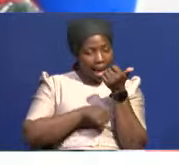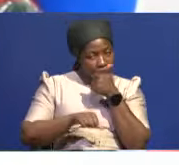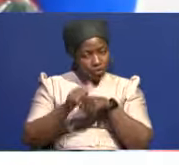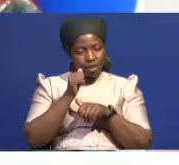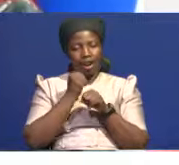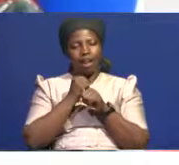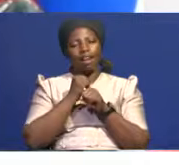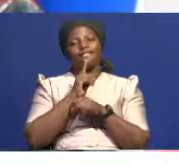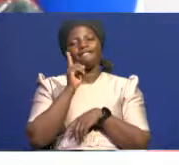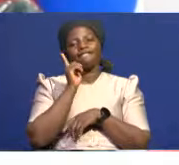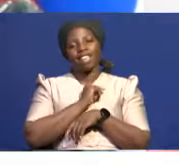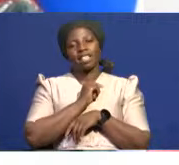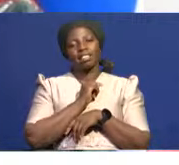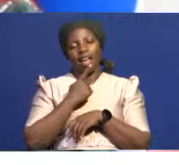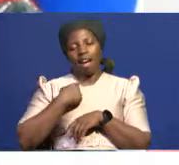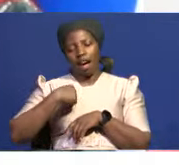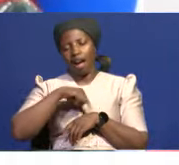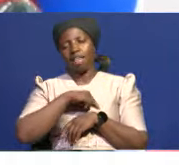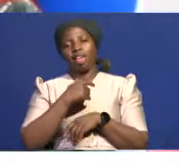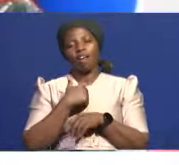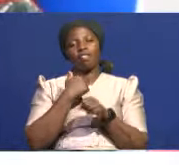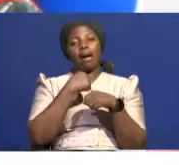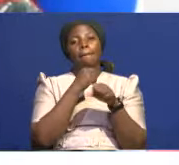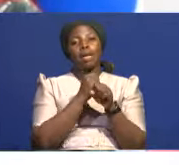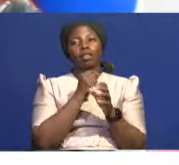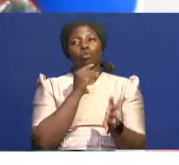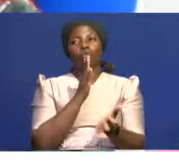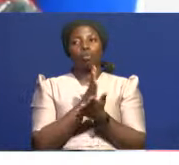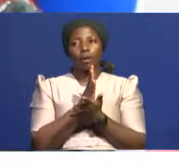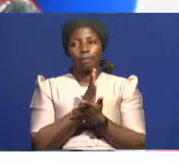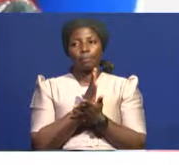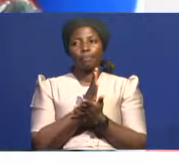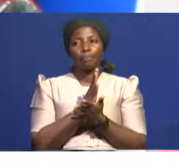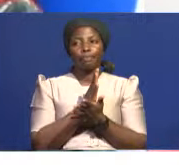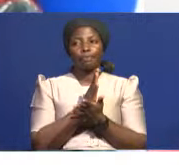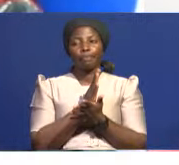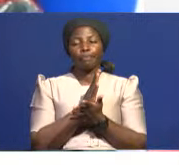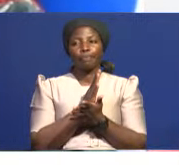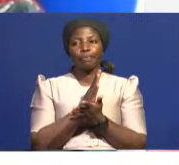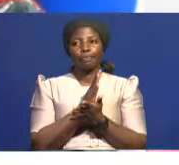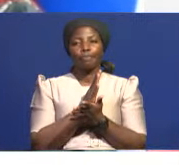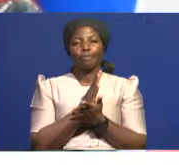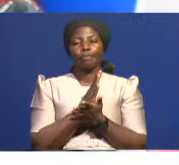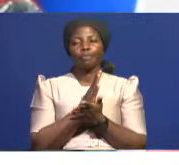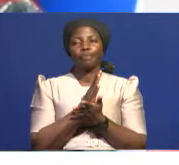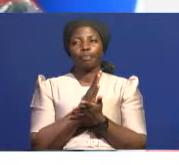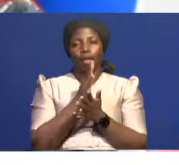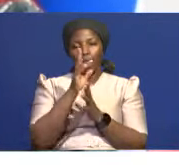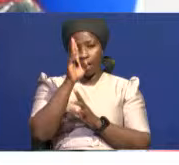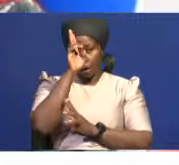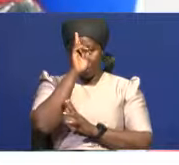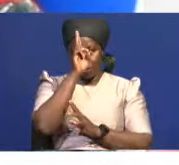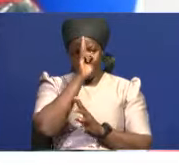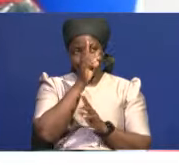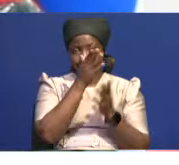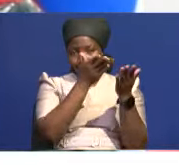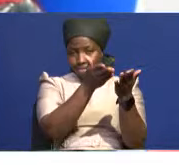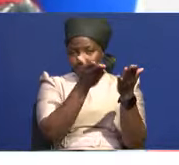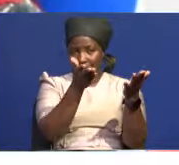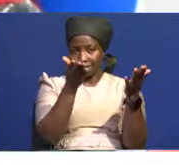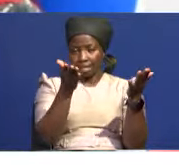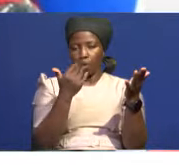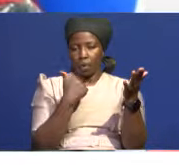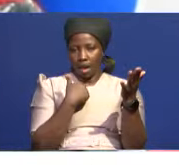zimechukuliwa. Tumeweza kuhakikisha kwamba vitengo vya polisi walio pale, tuko